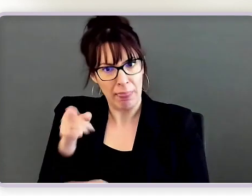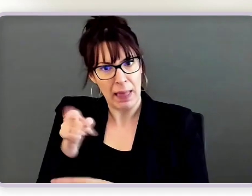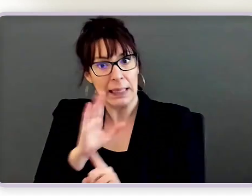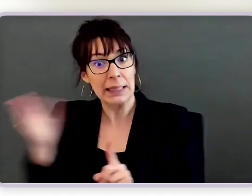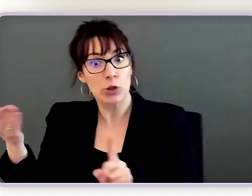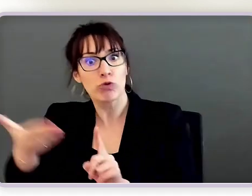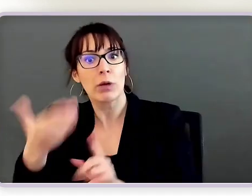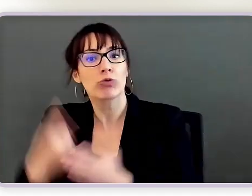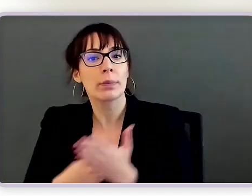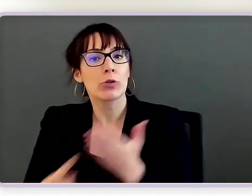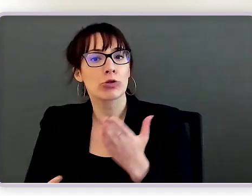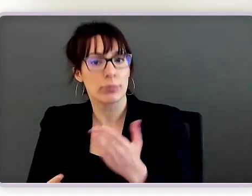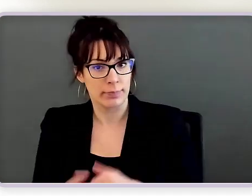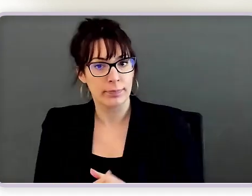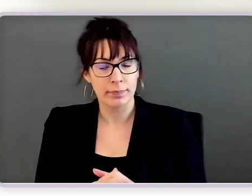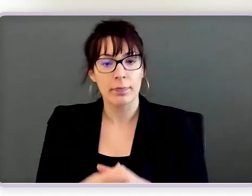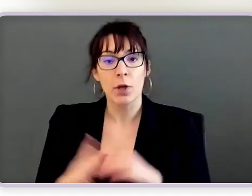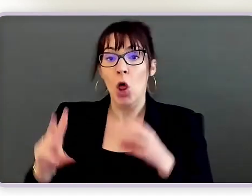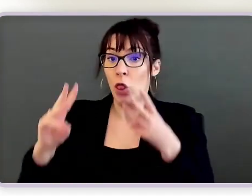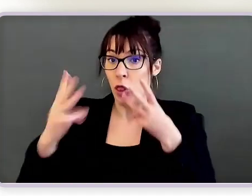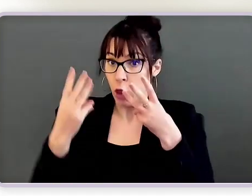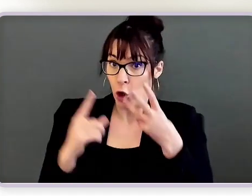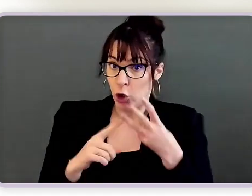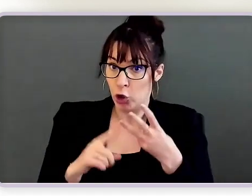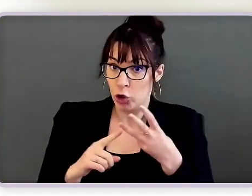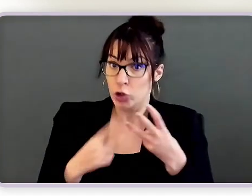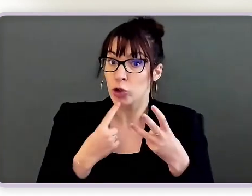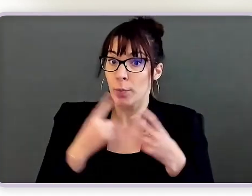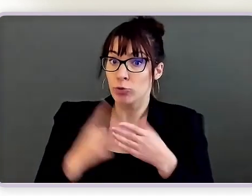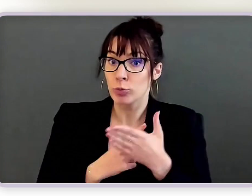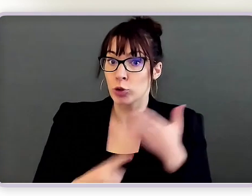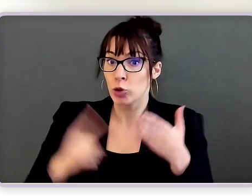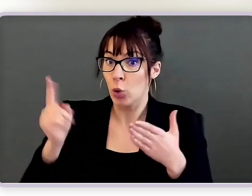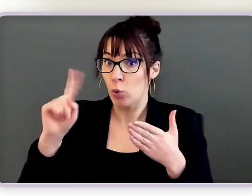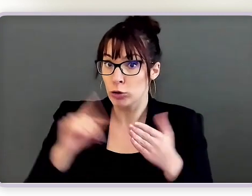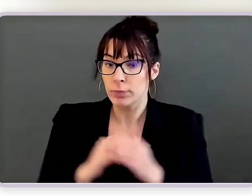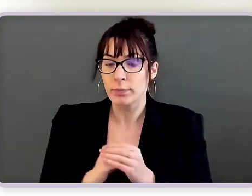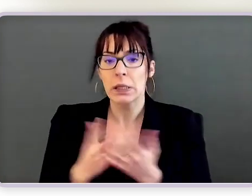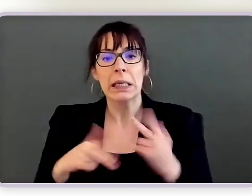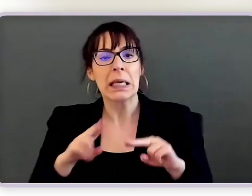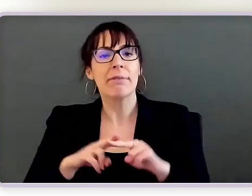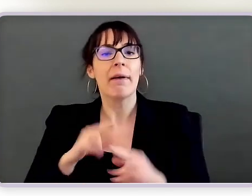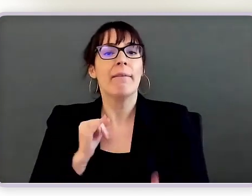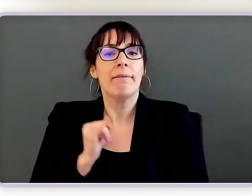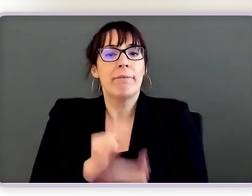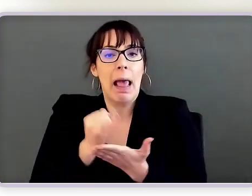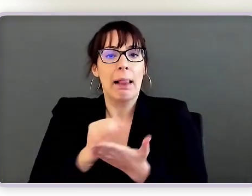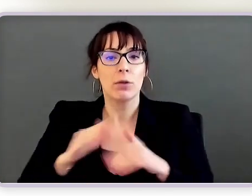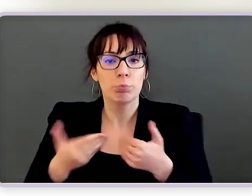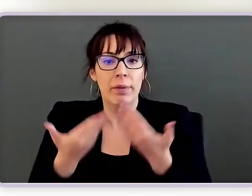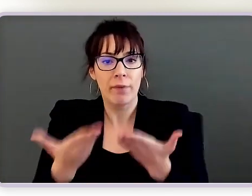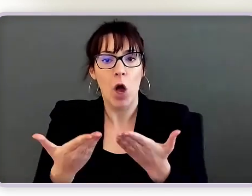is the failure to provide reasonable adjustments, which is just easily referred to as